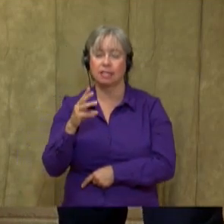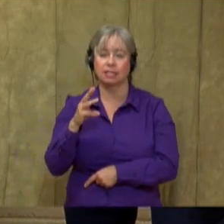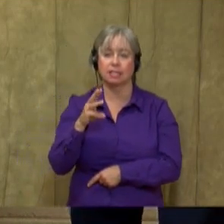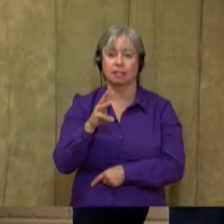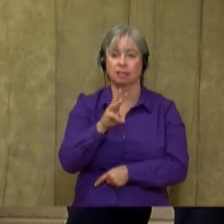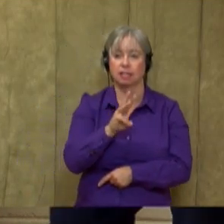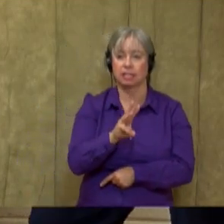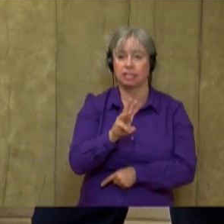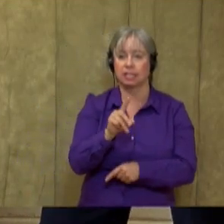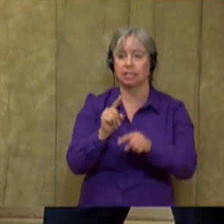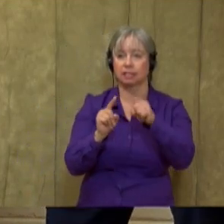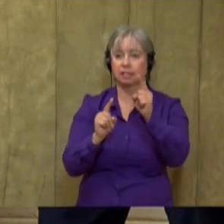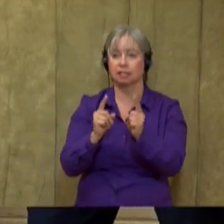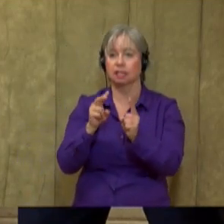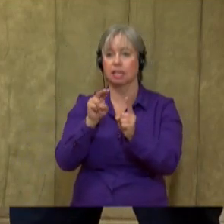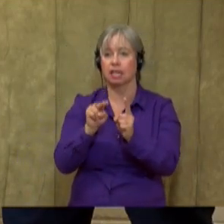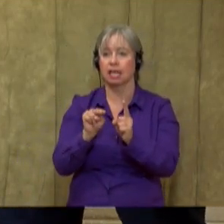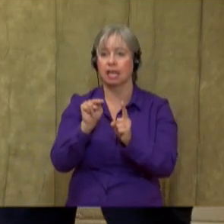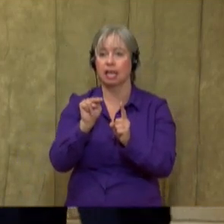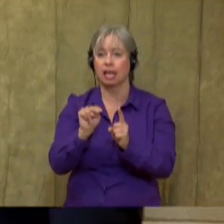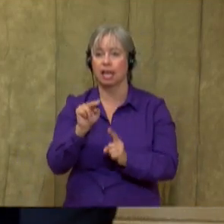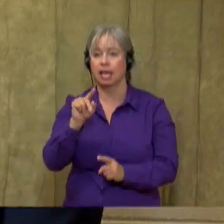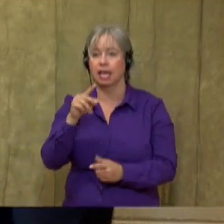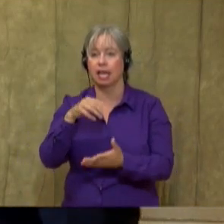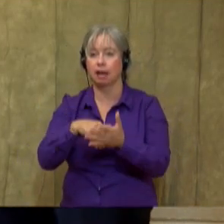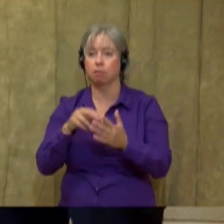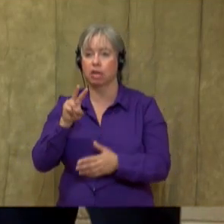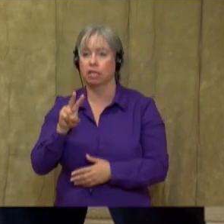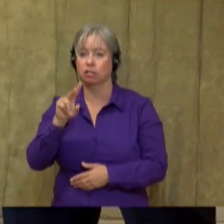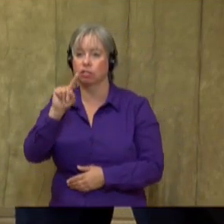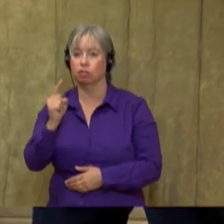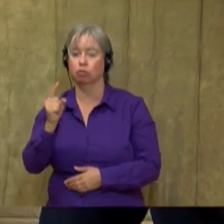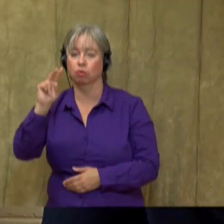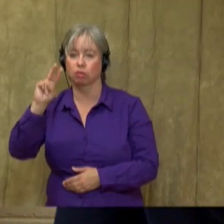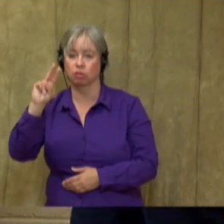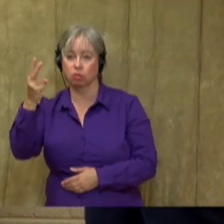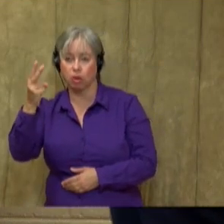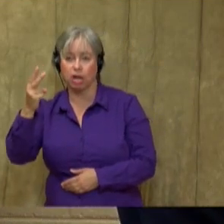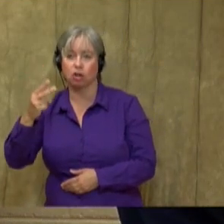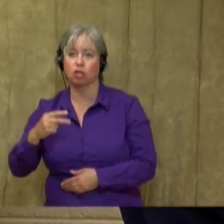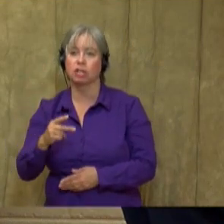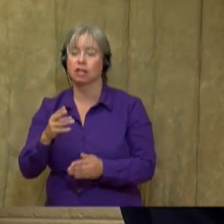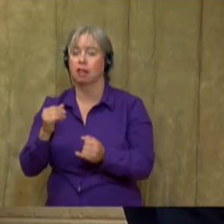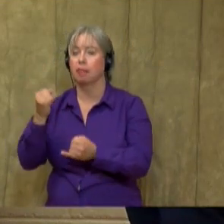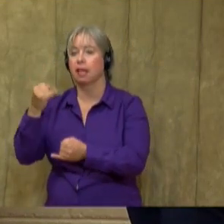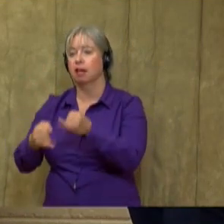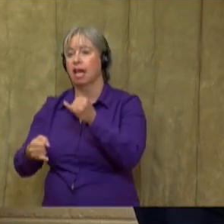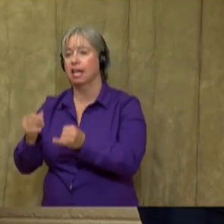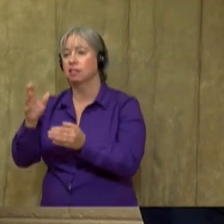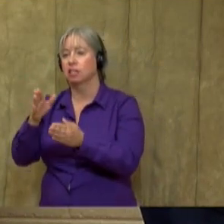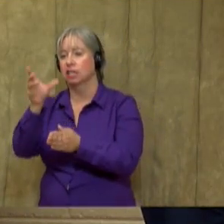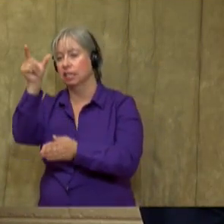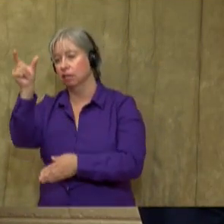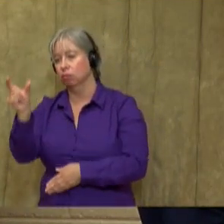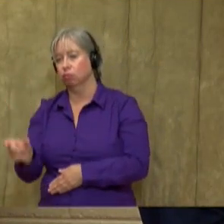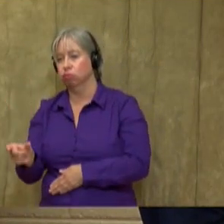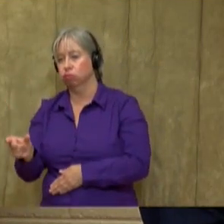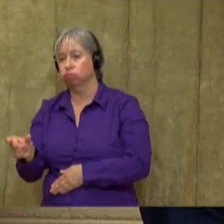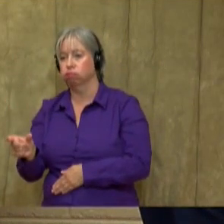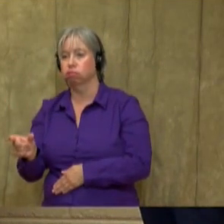is 6 times n minus 2 squared. And then lastly, when I'm looking at 0 faces